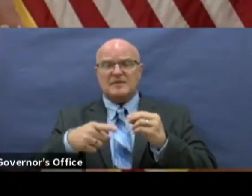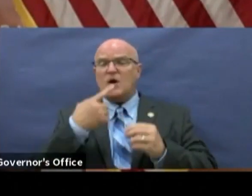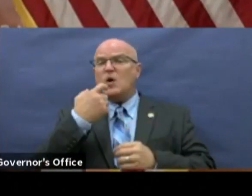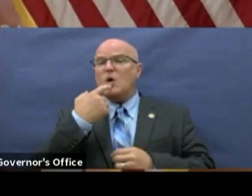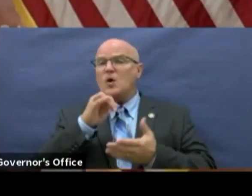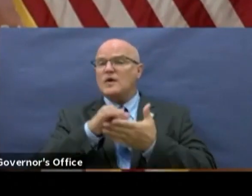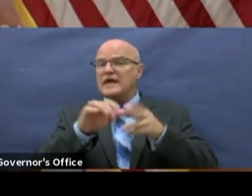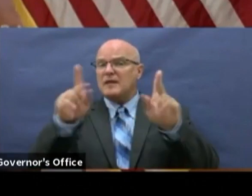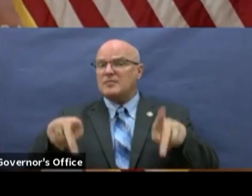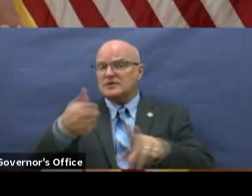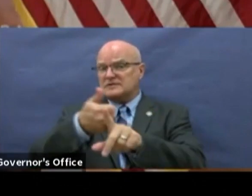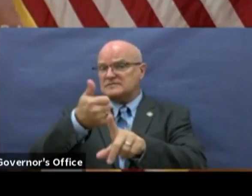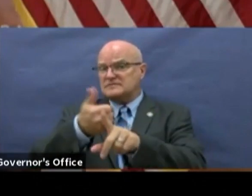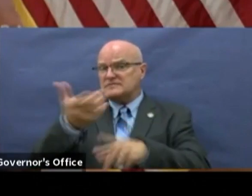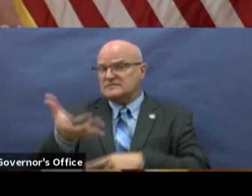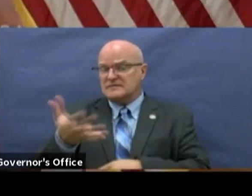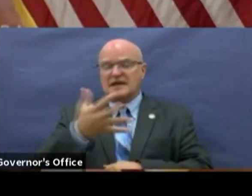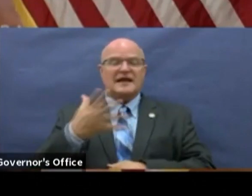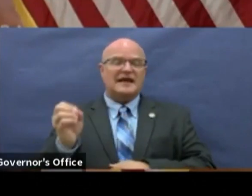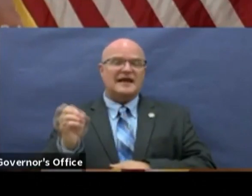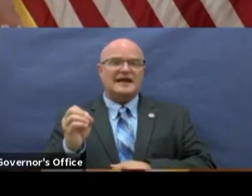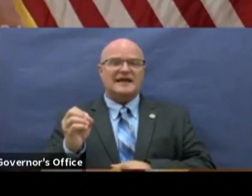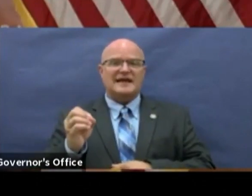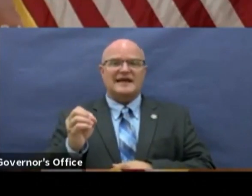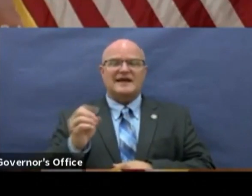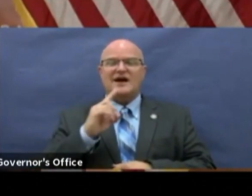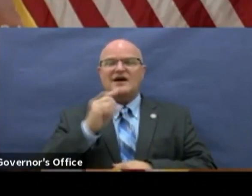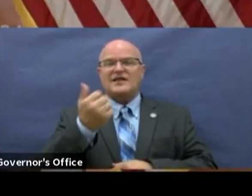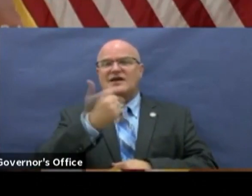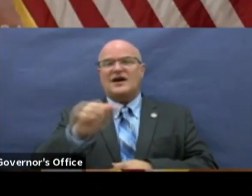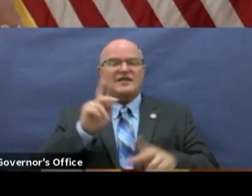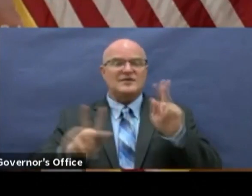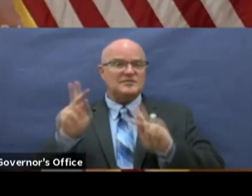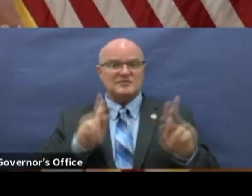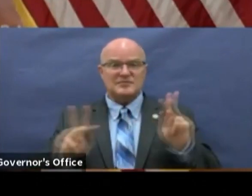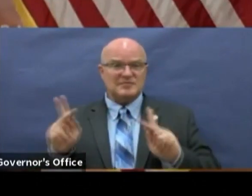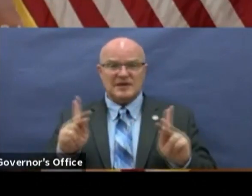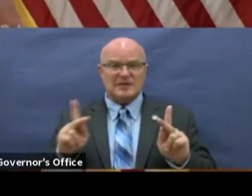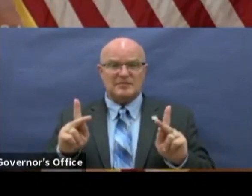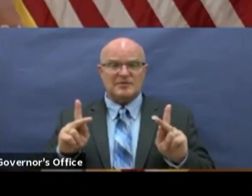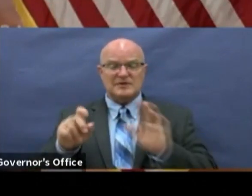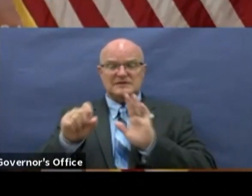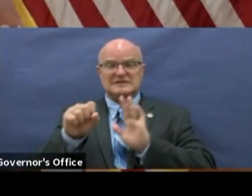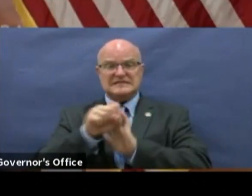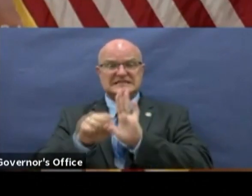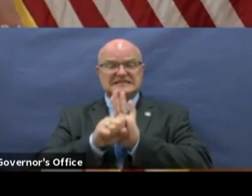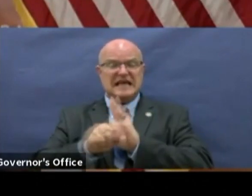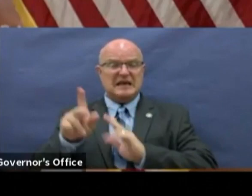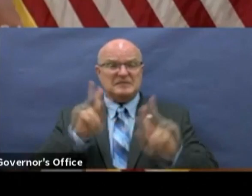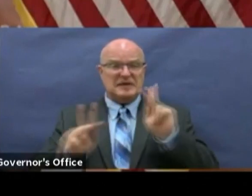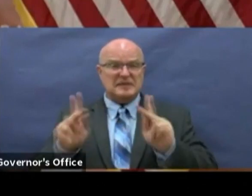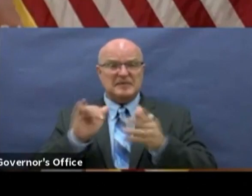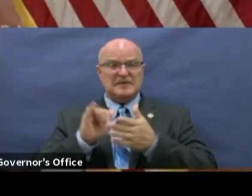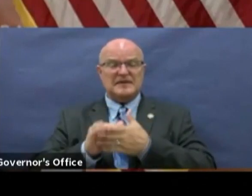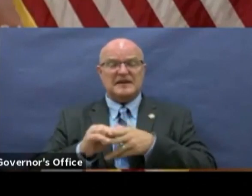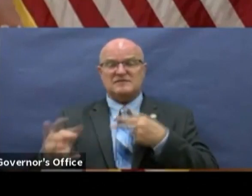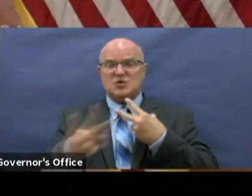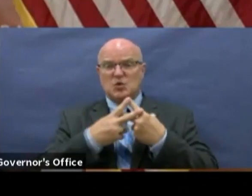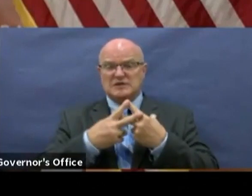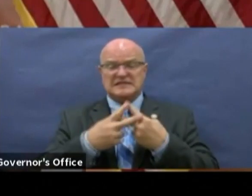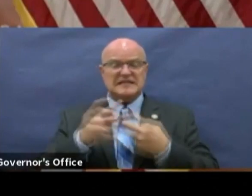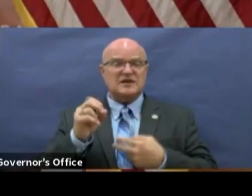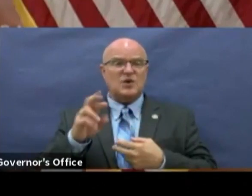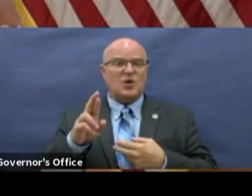person was? And are there other people, state officials, for instance, who are having to quarantine or who have